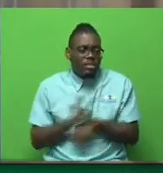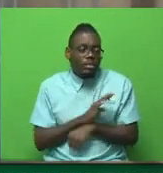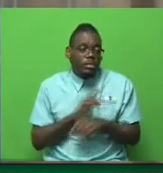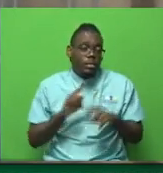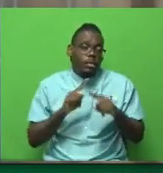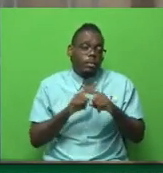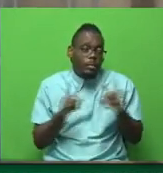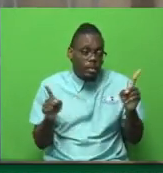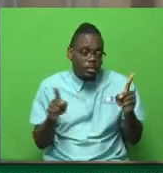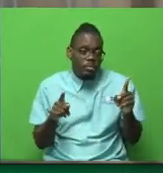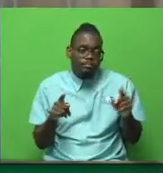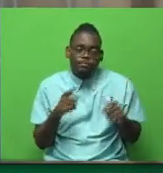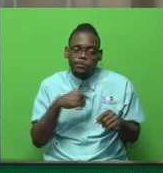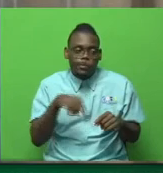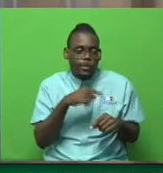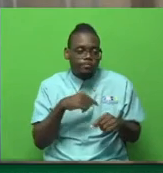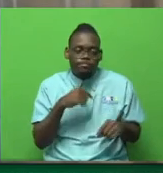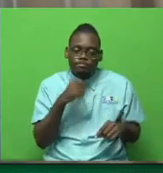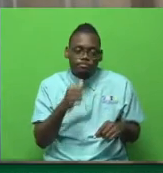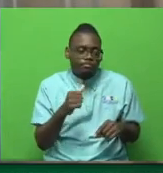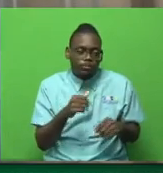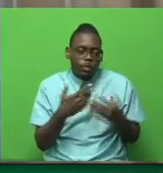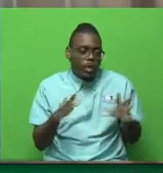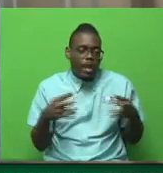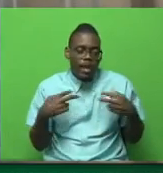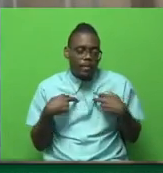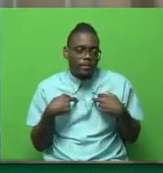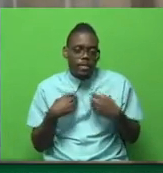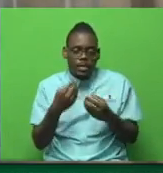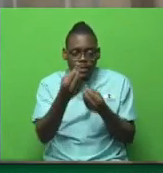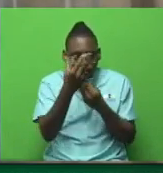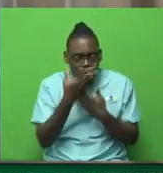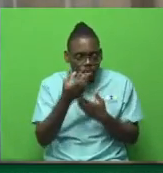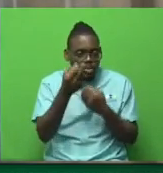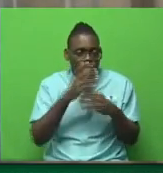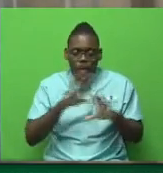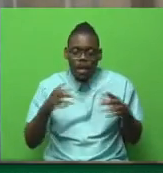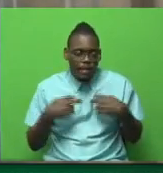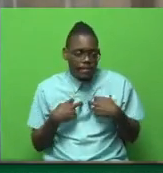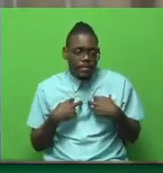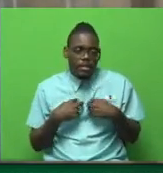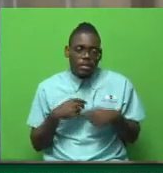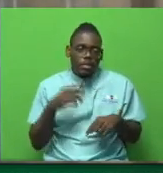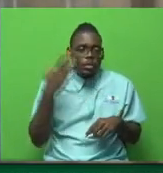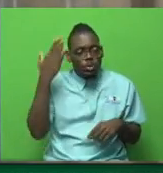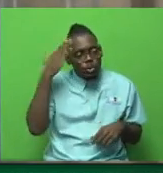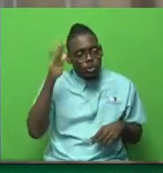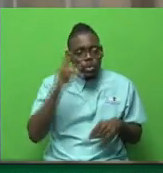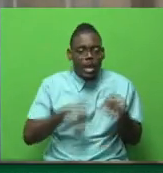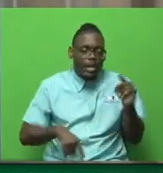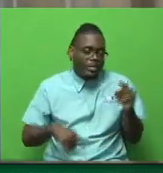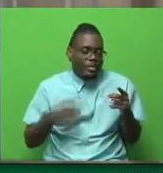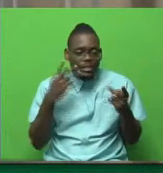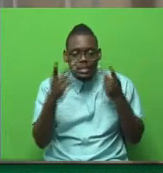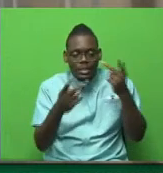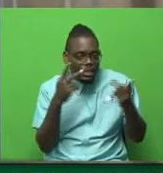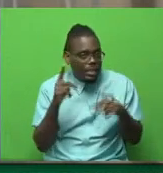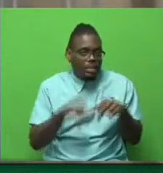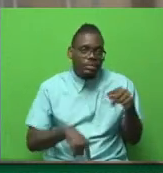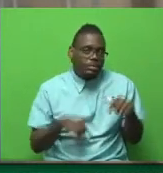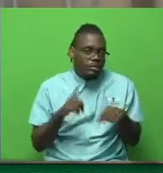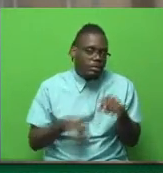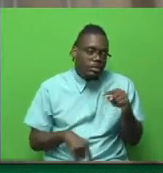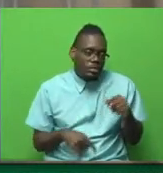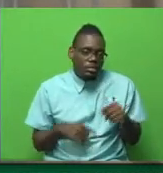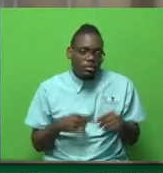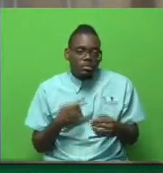we have no access for we have no access for and it would not be the first time that the Minister of Finance and ministers on the opposite